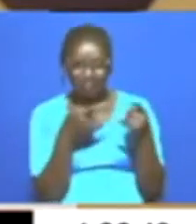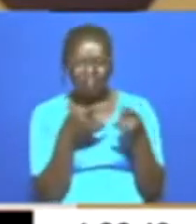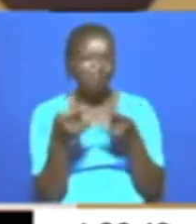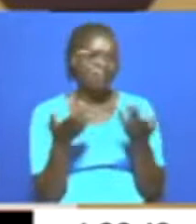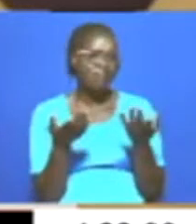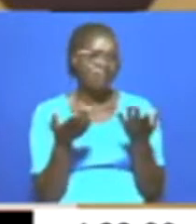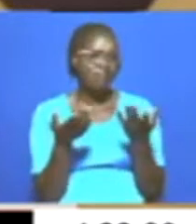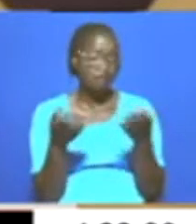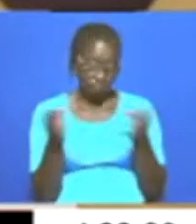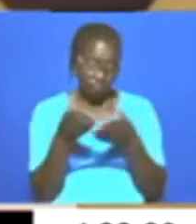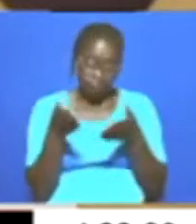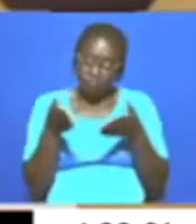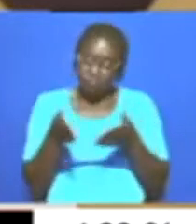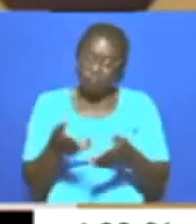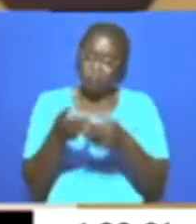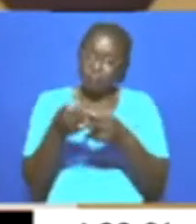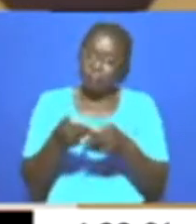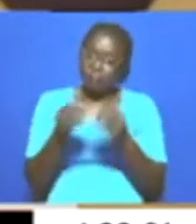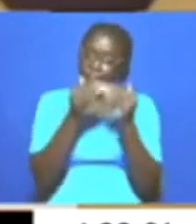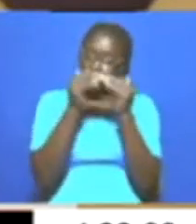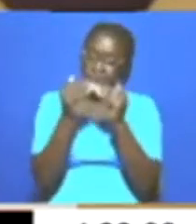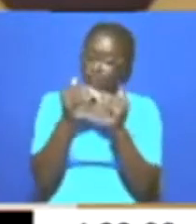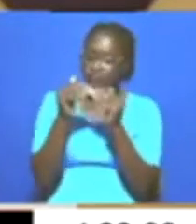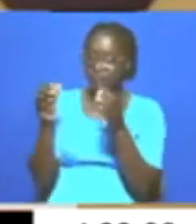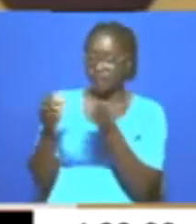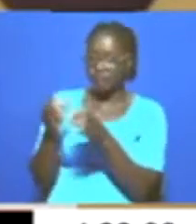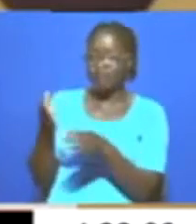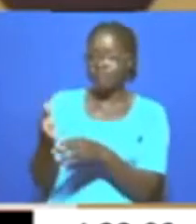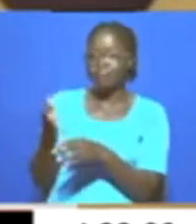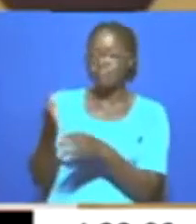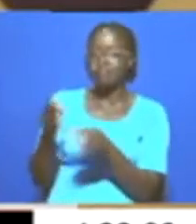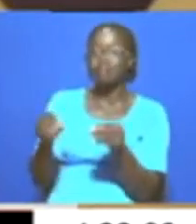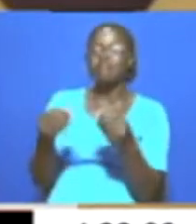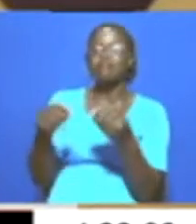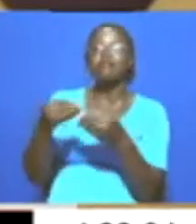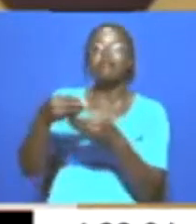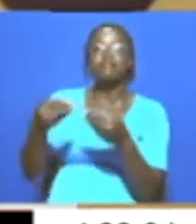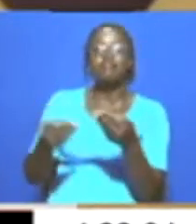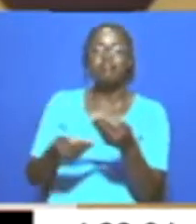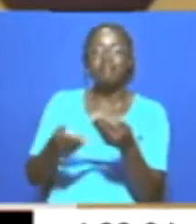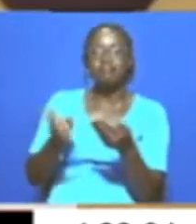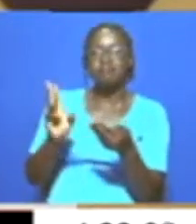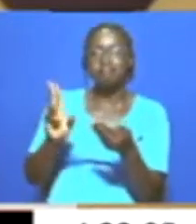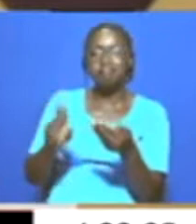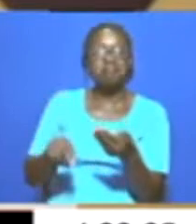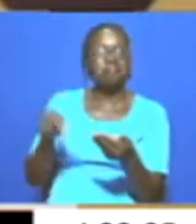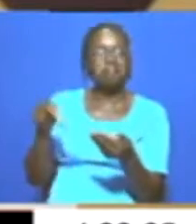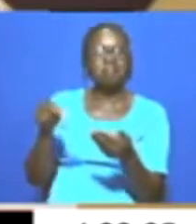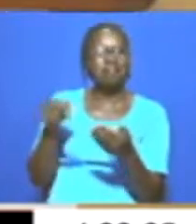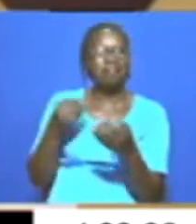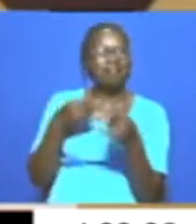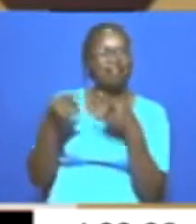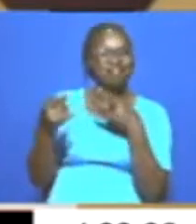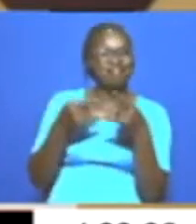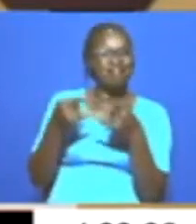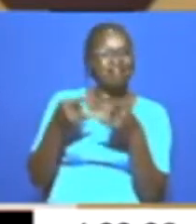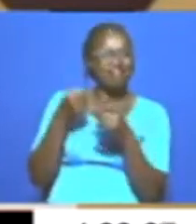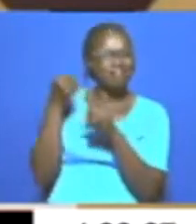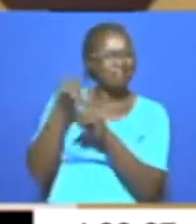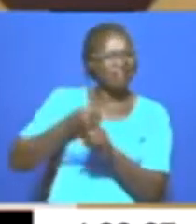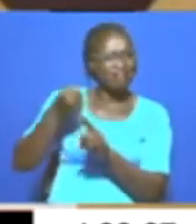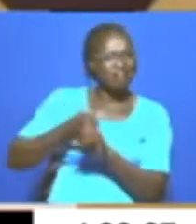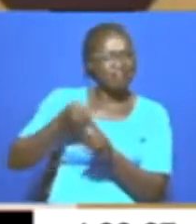iko hapa inaitwa the Equitable Party itakupatia ticket. There is no need ya kupambana kukasana na nominations